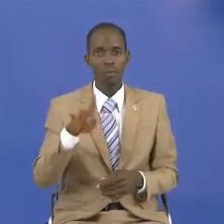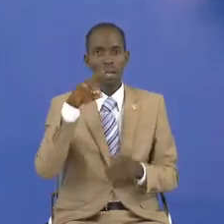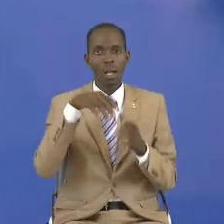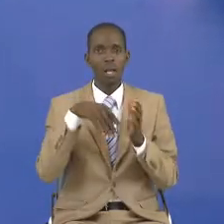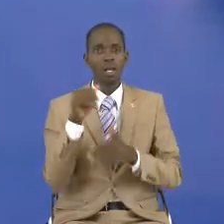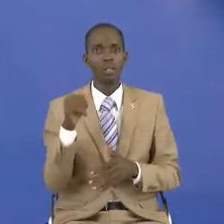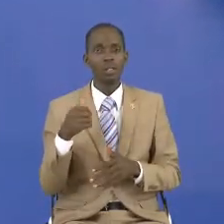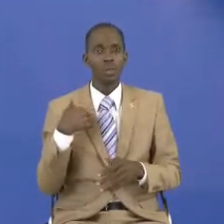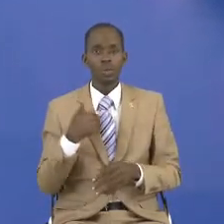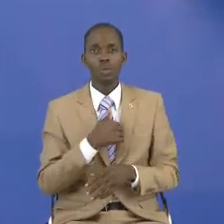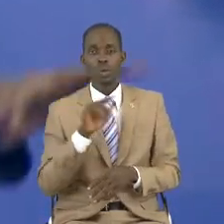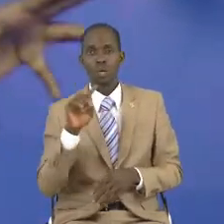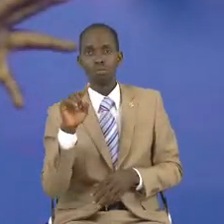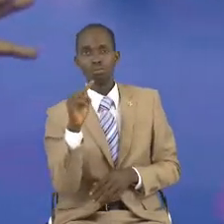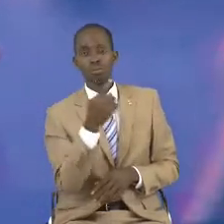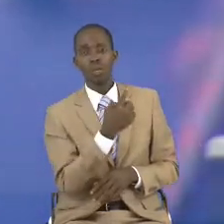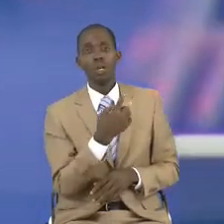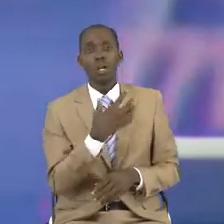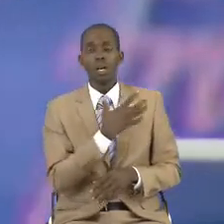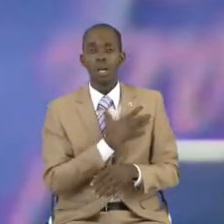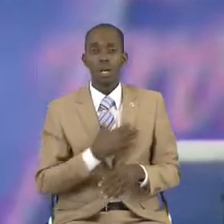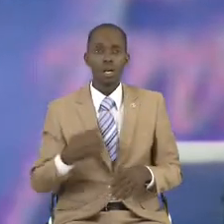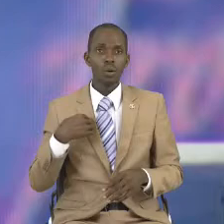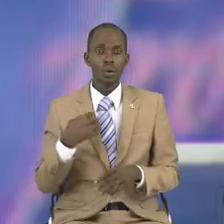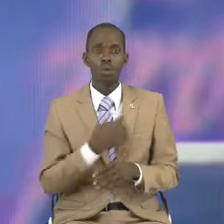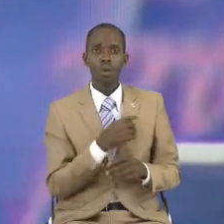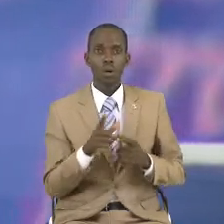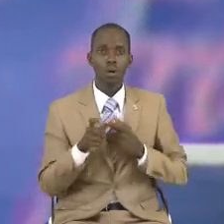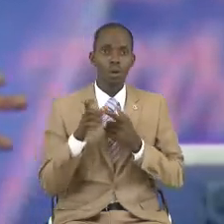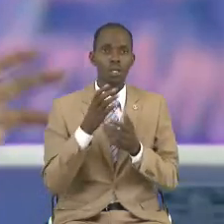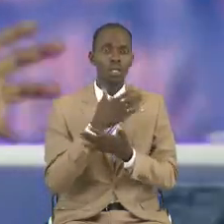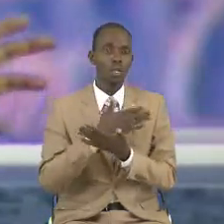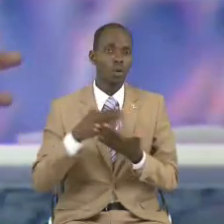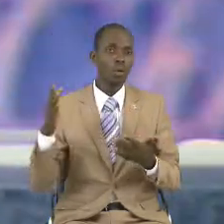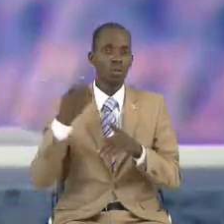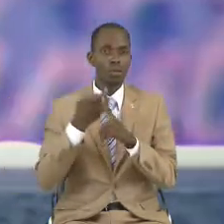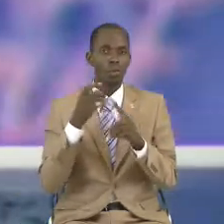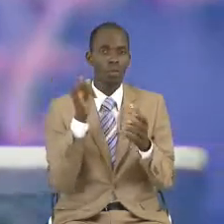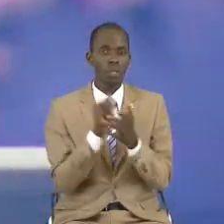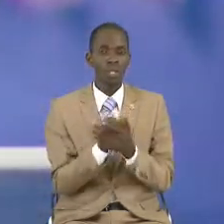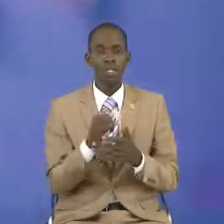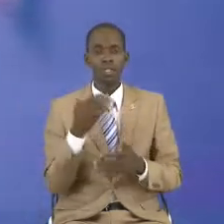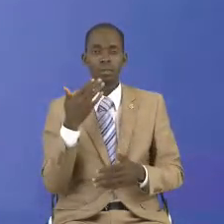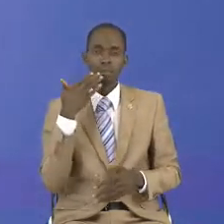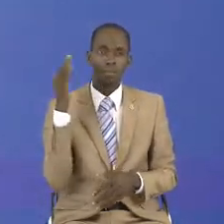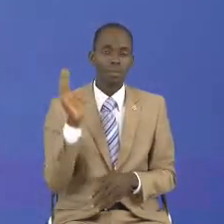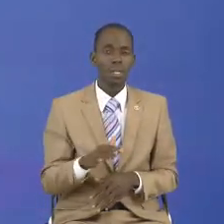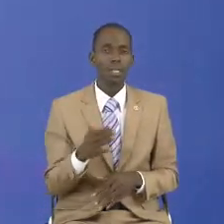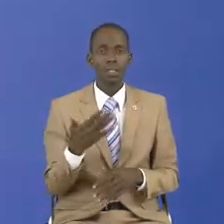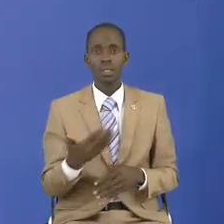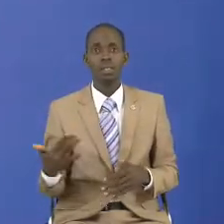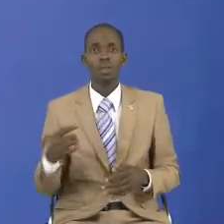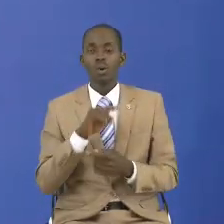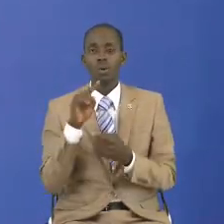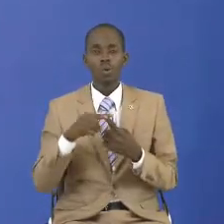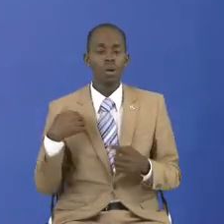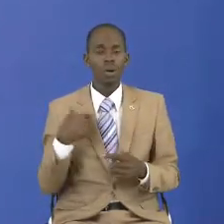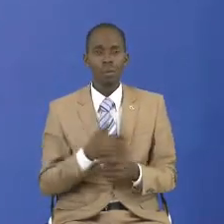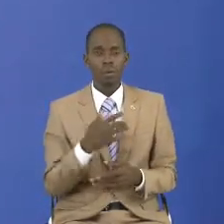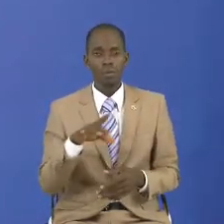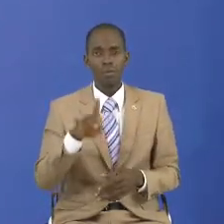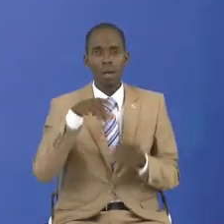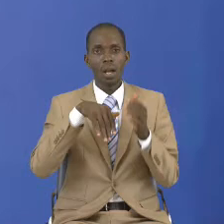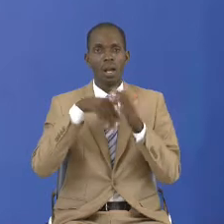realize and we run away from that evil when we realize and we say lord